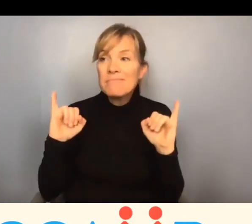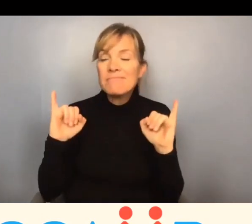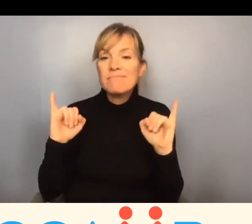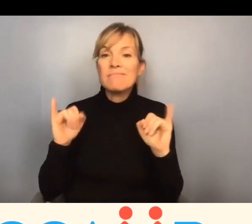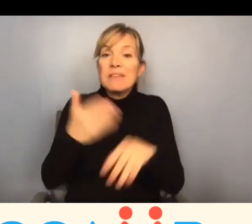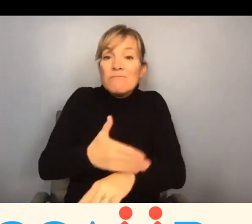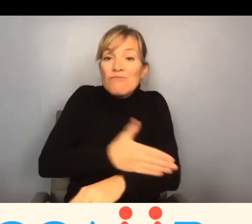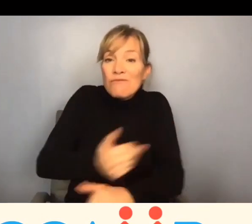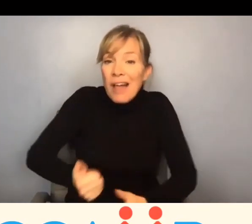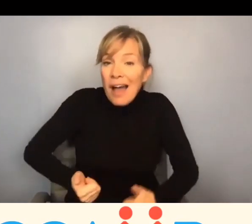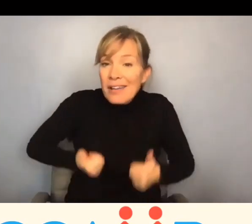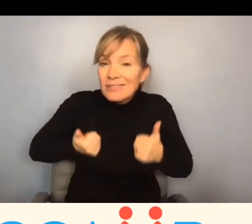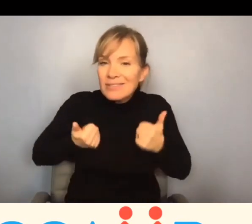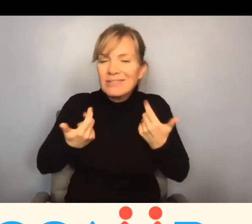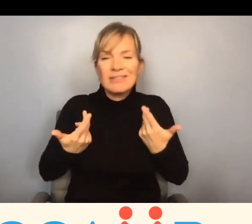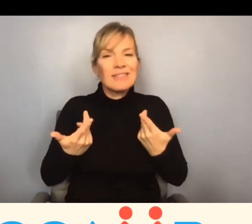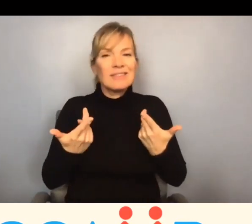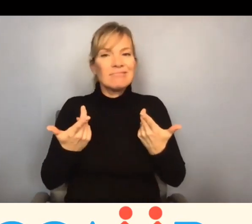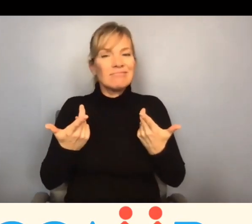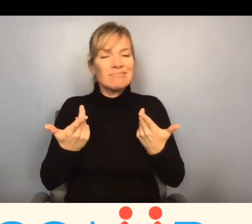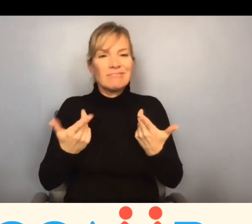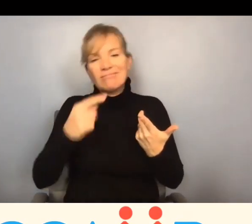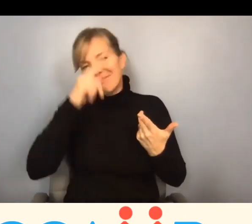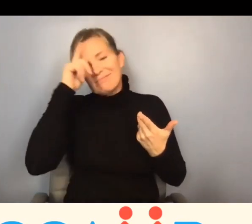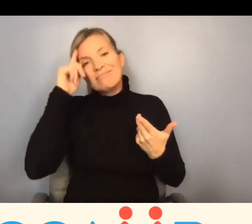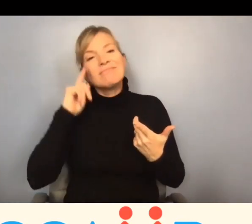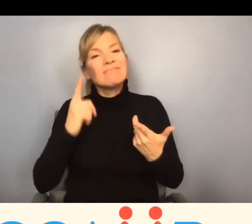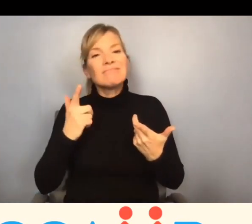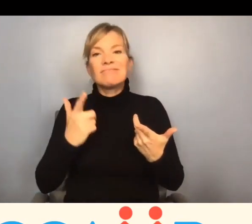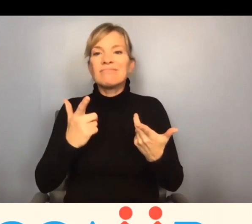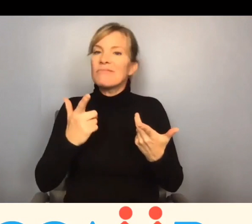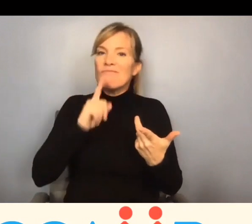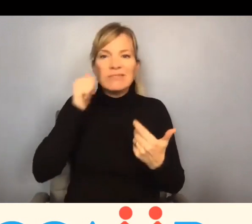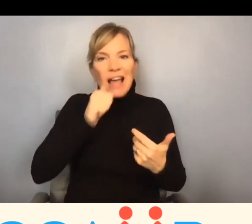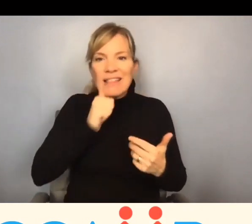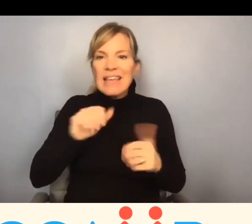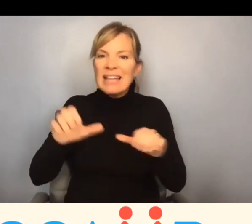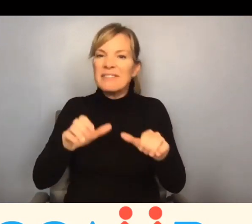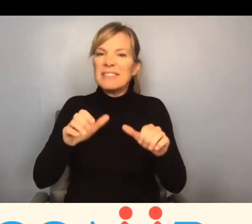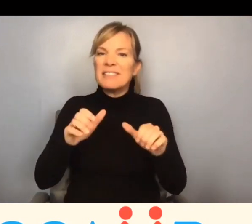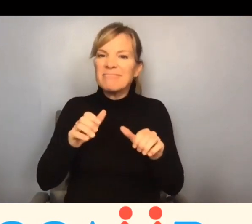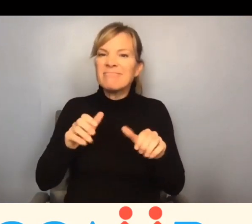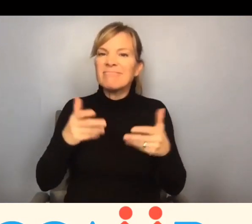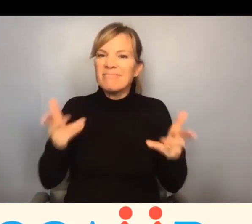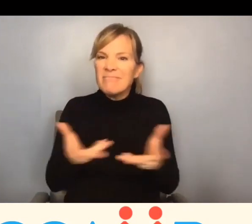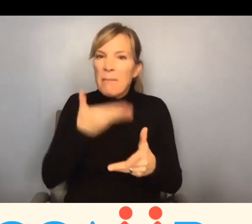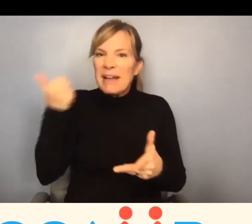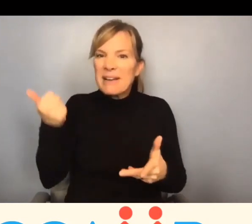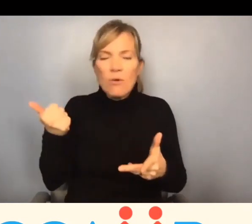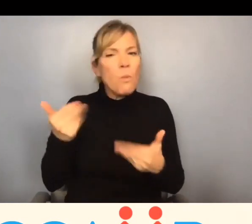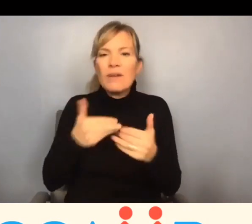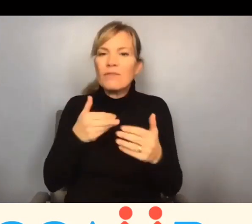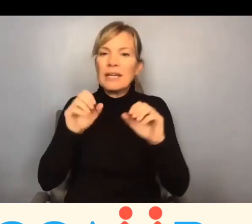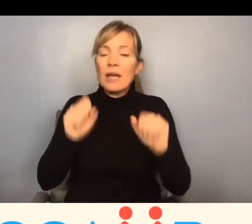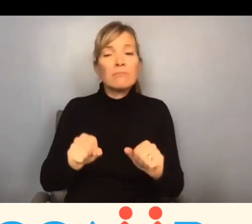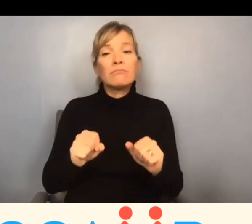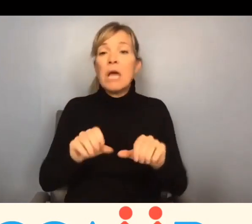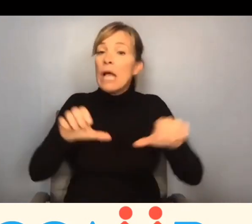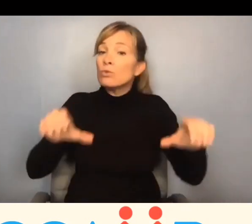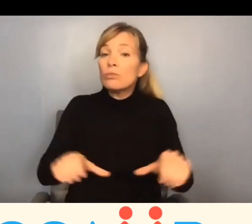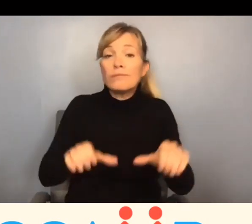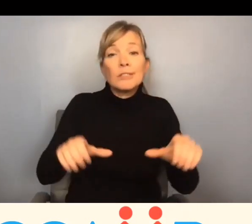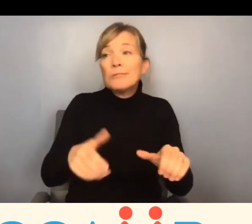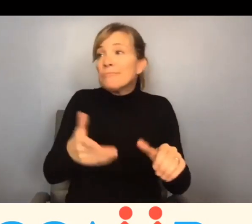enhance their lives, enrich their daily activities in any way that we can. And these are for activities that